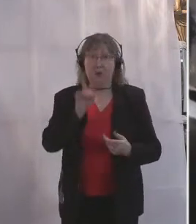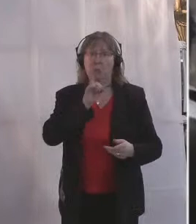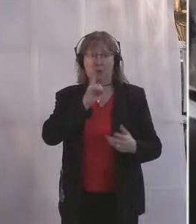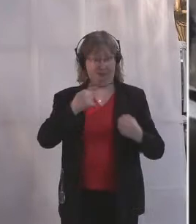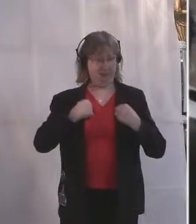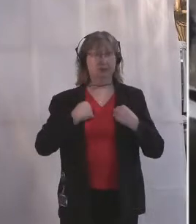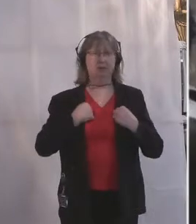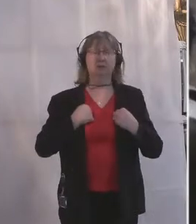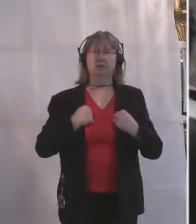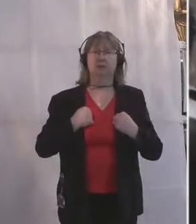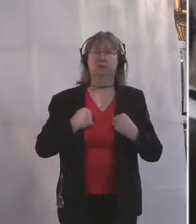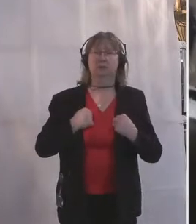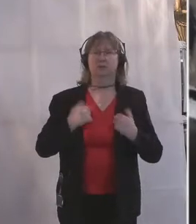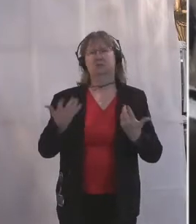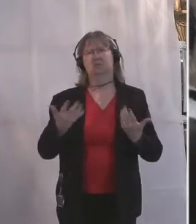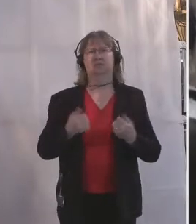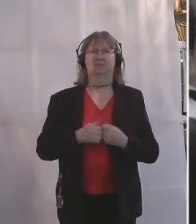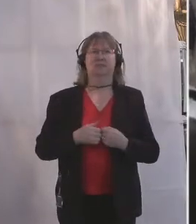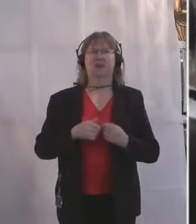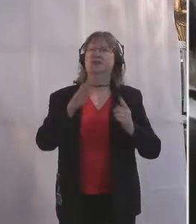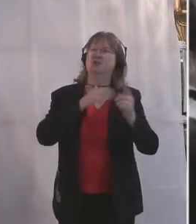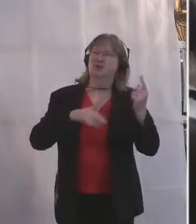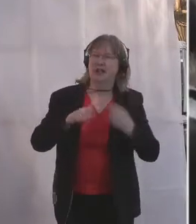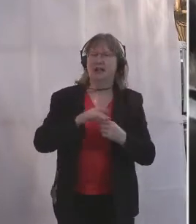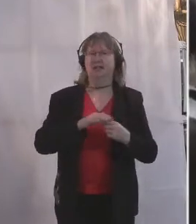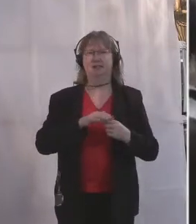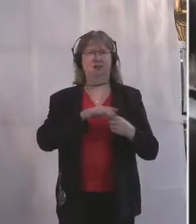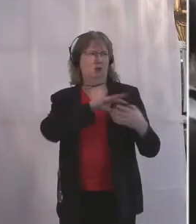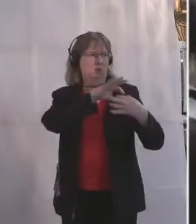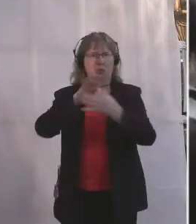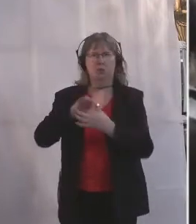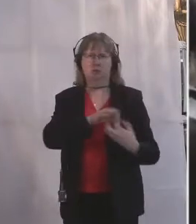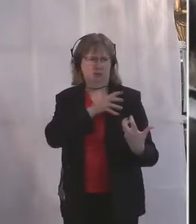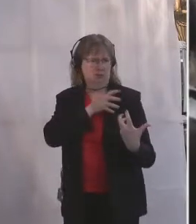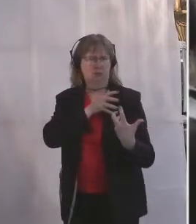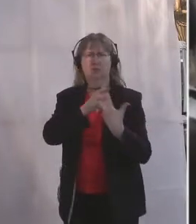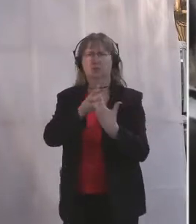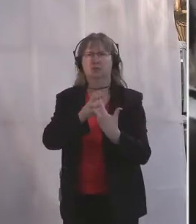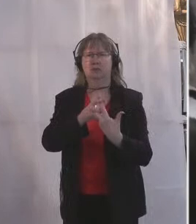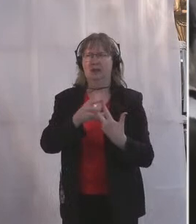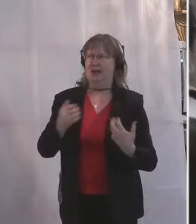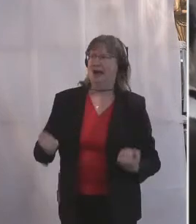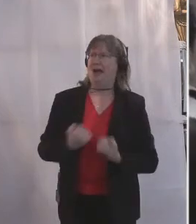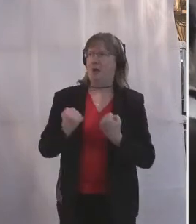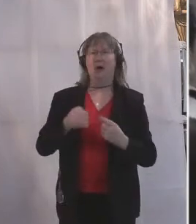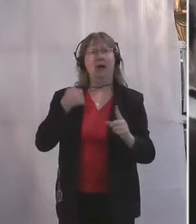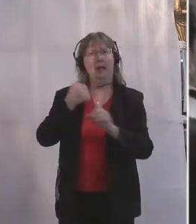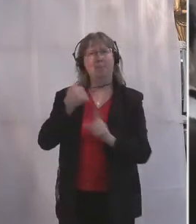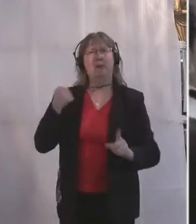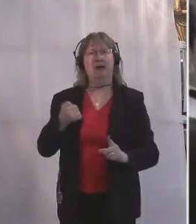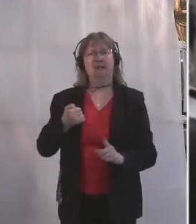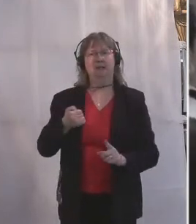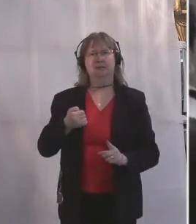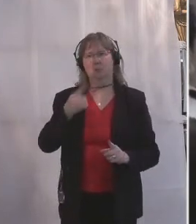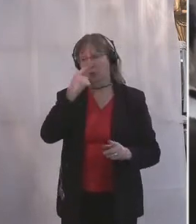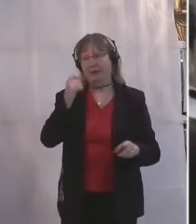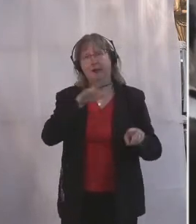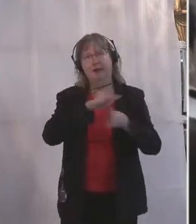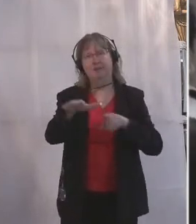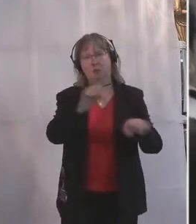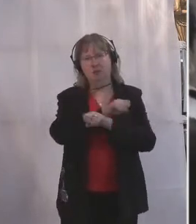as women and as people in a society living together, maximise our positive impact on the world around